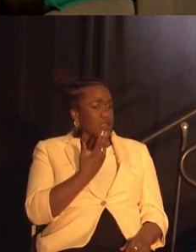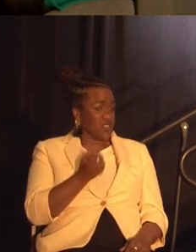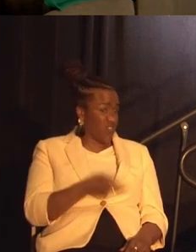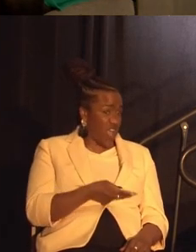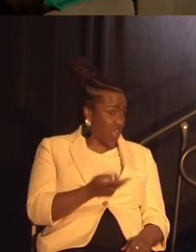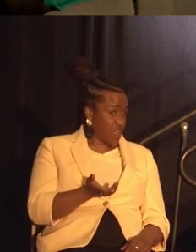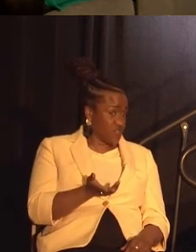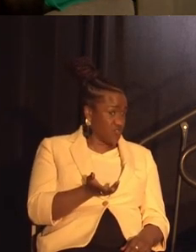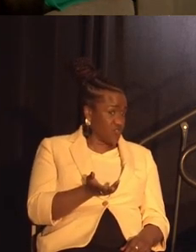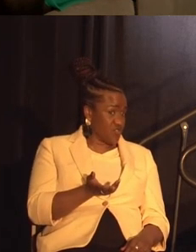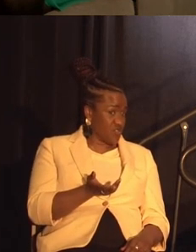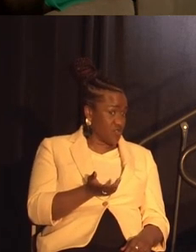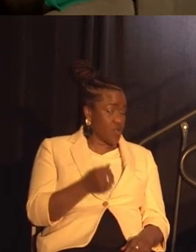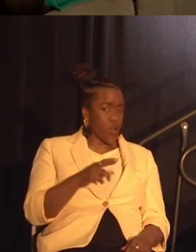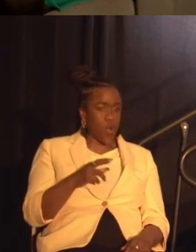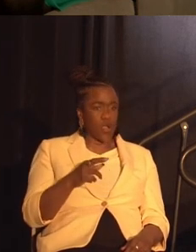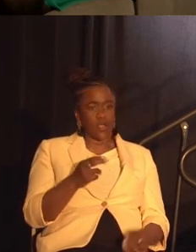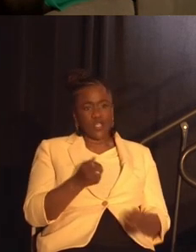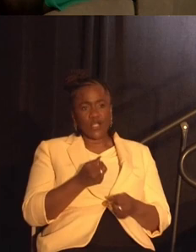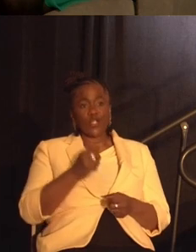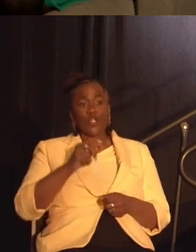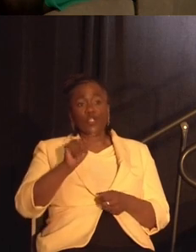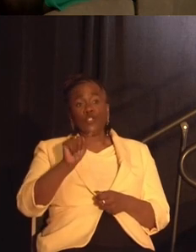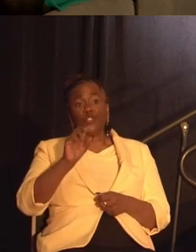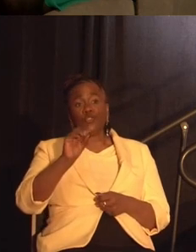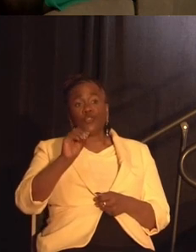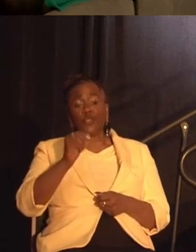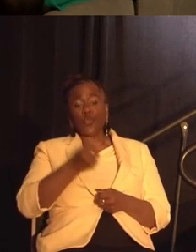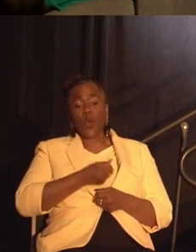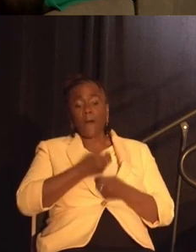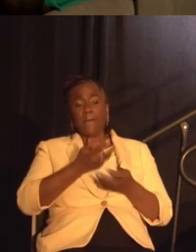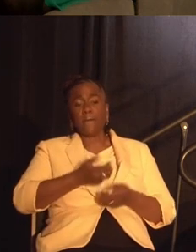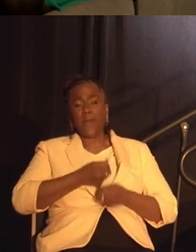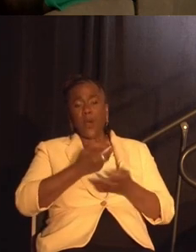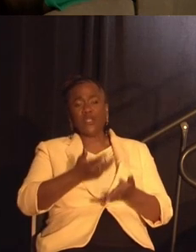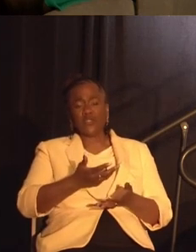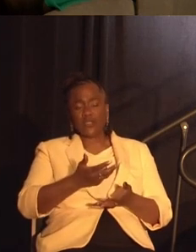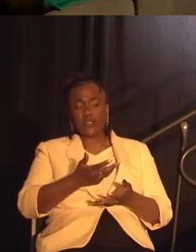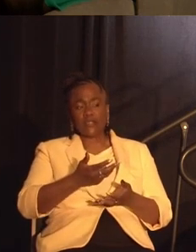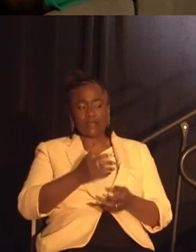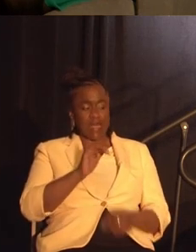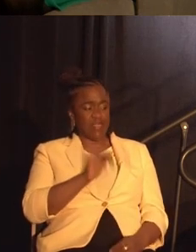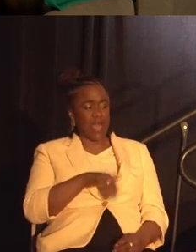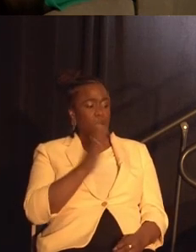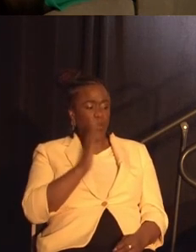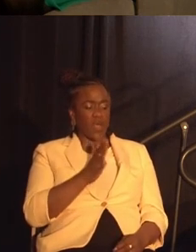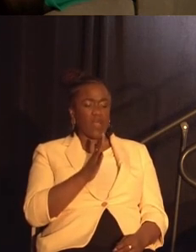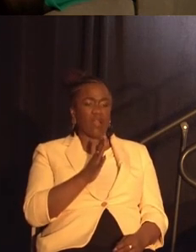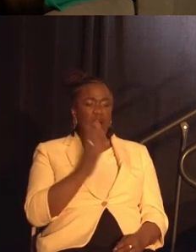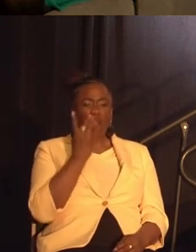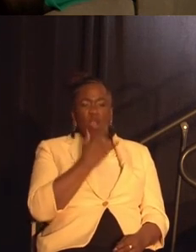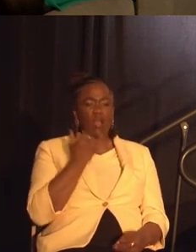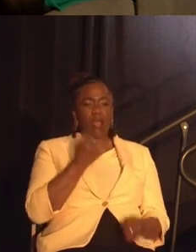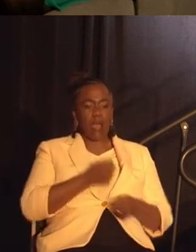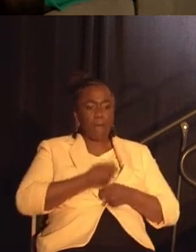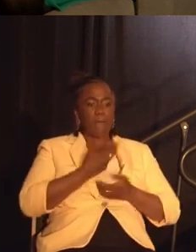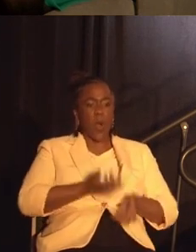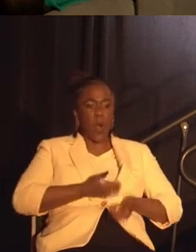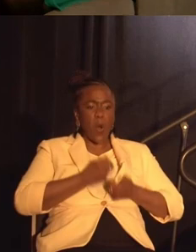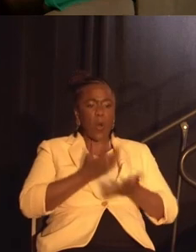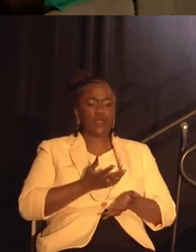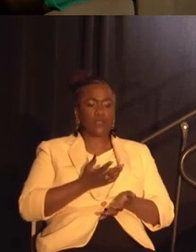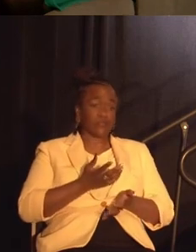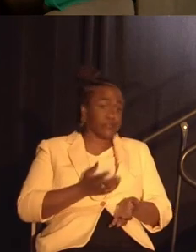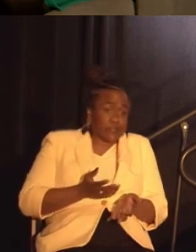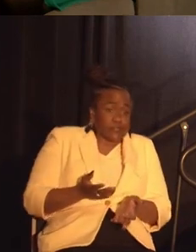trash, you know, or too poety. That was my actually biggest worry, was like, oh my God, it's going to be so poety. Guess what? It